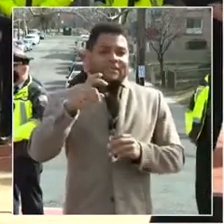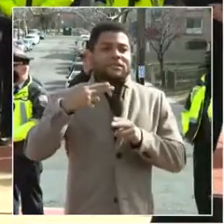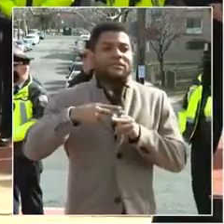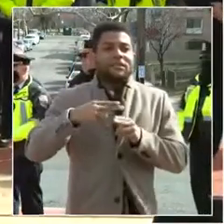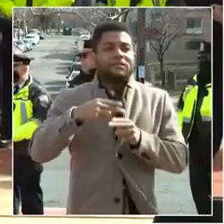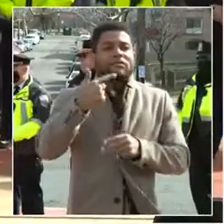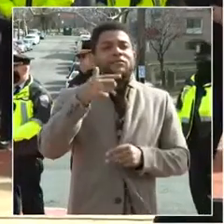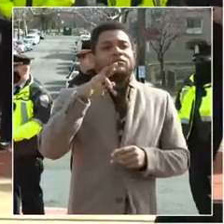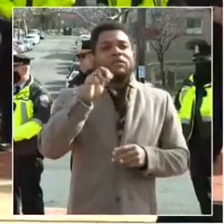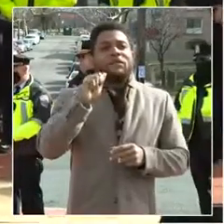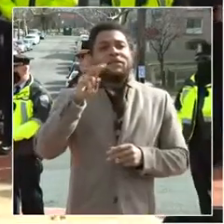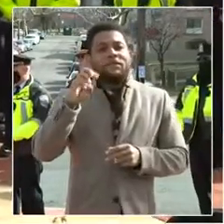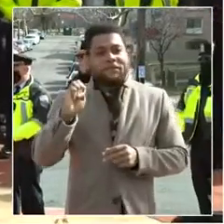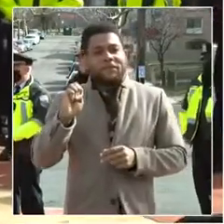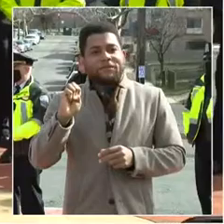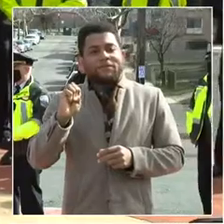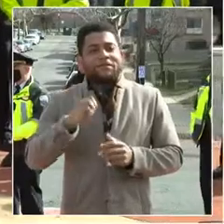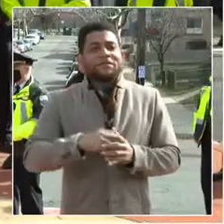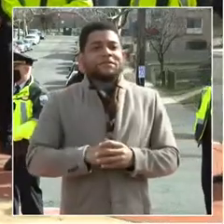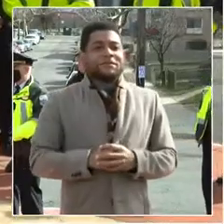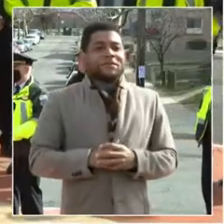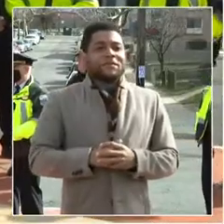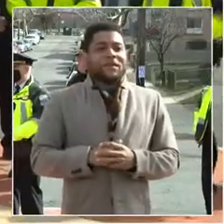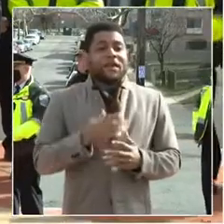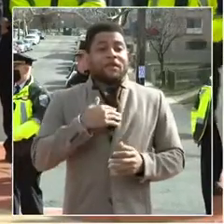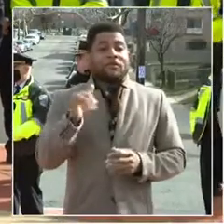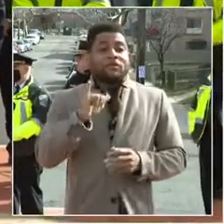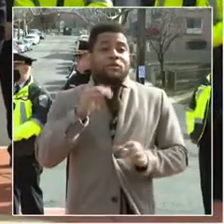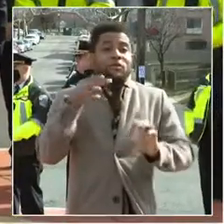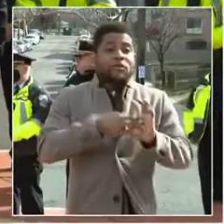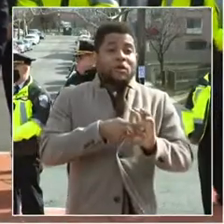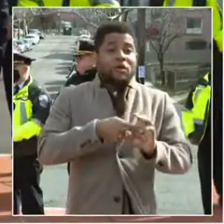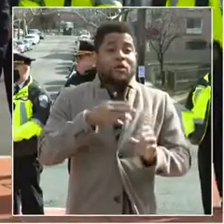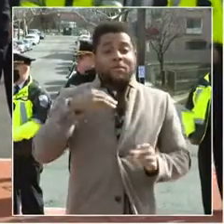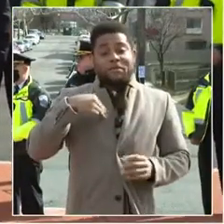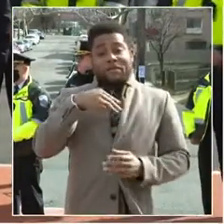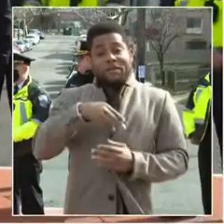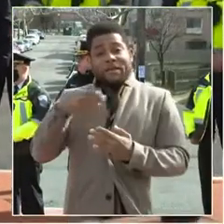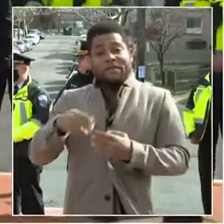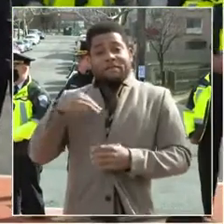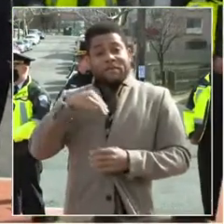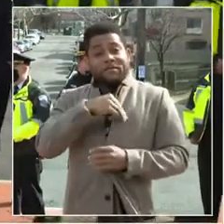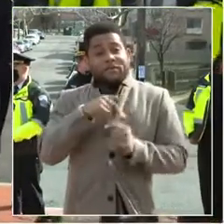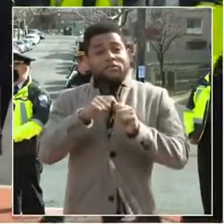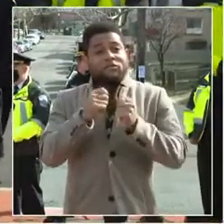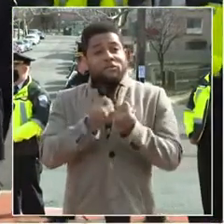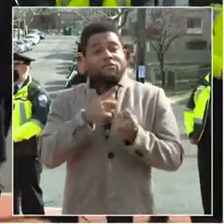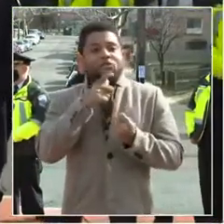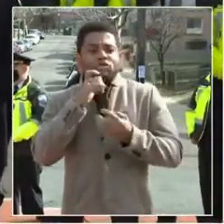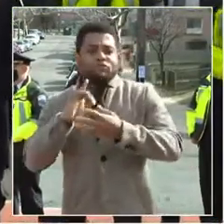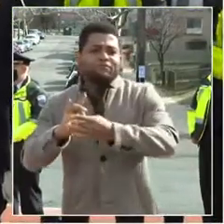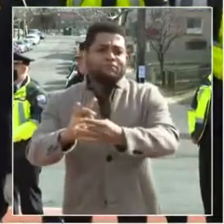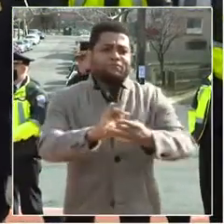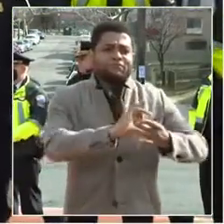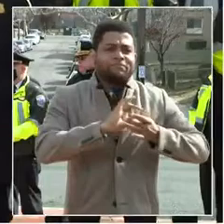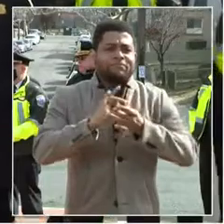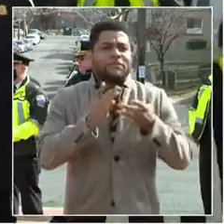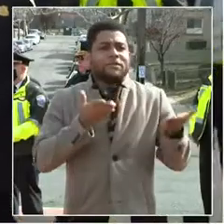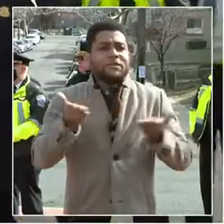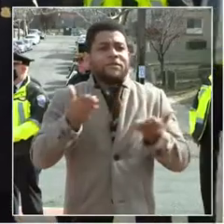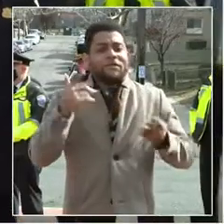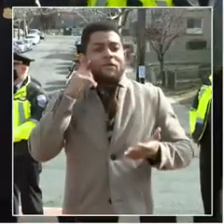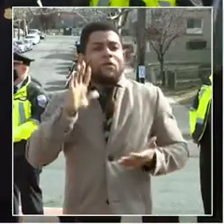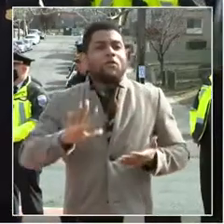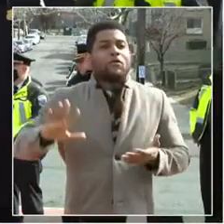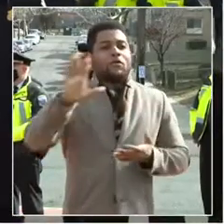We're also joined by members of my administration who help coordinate services across all 8